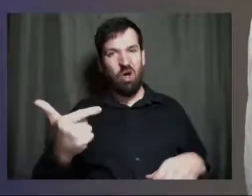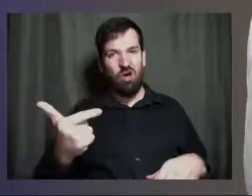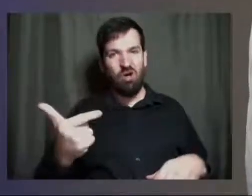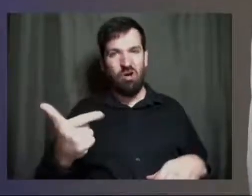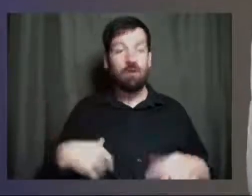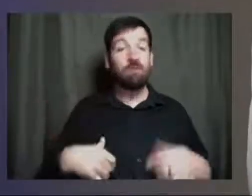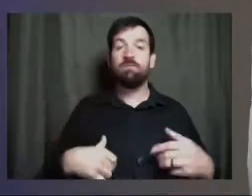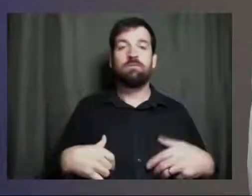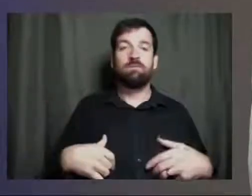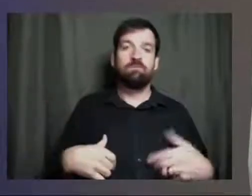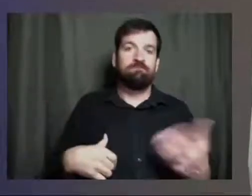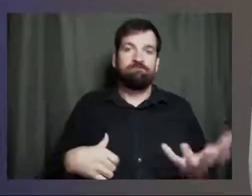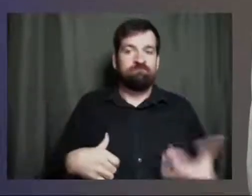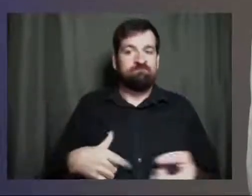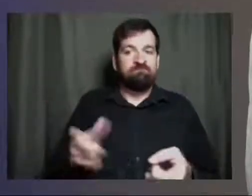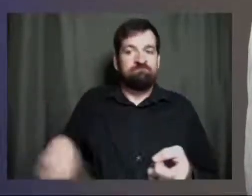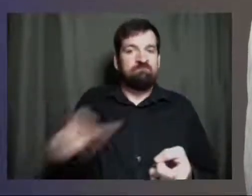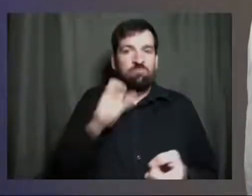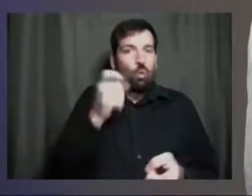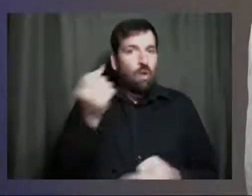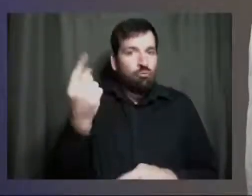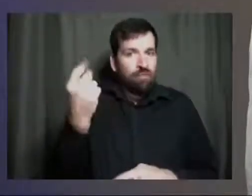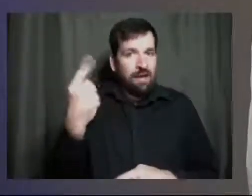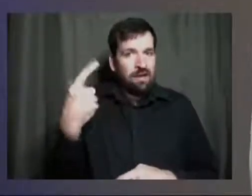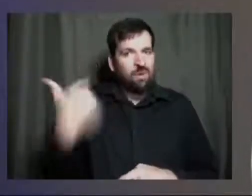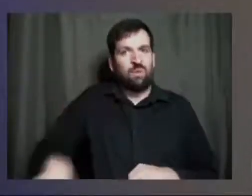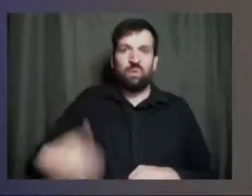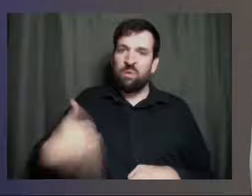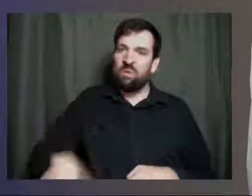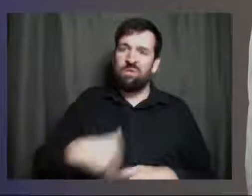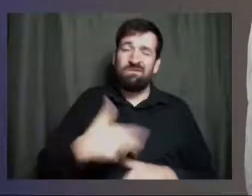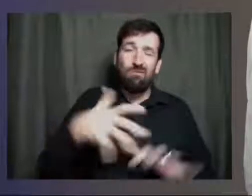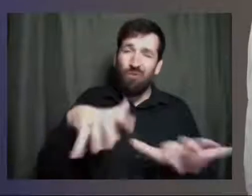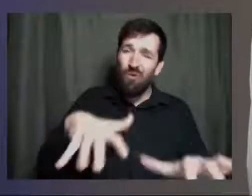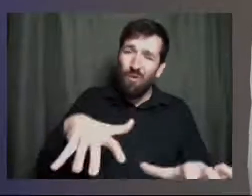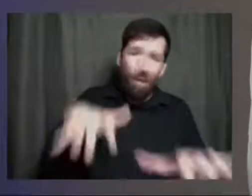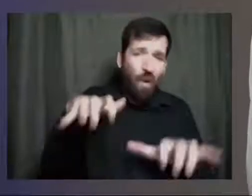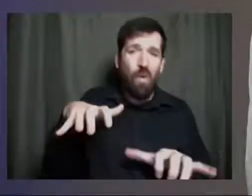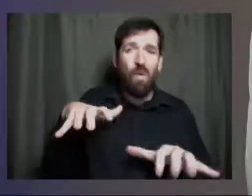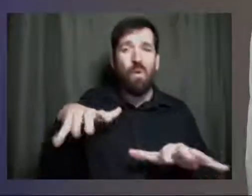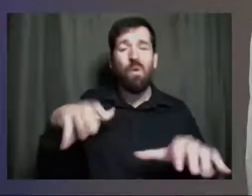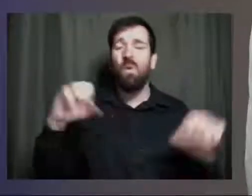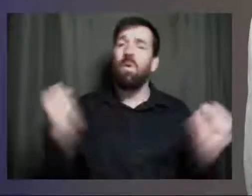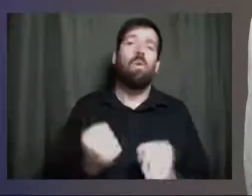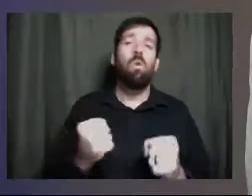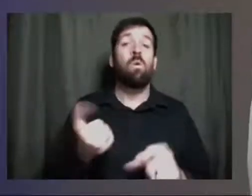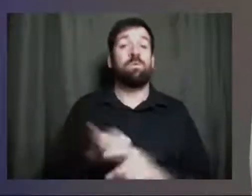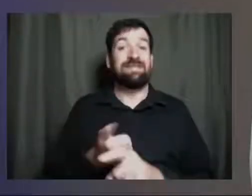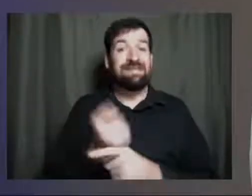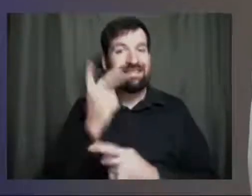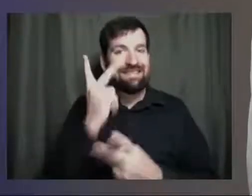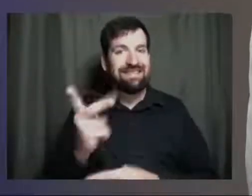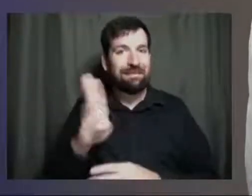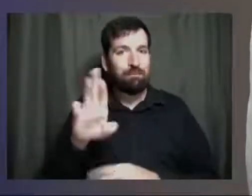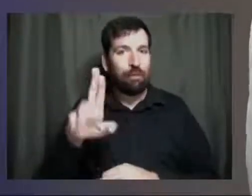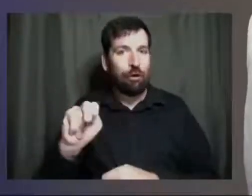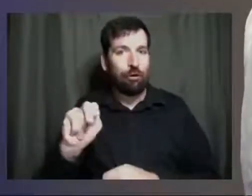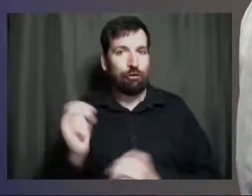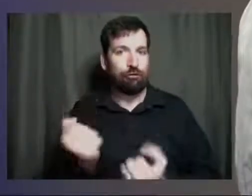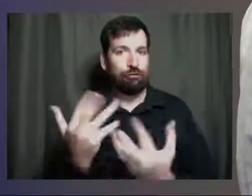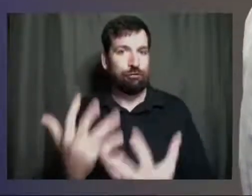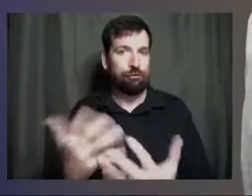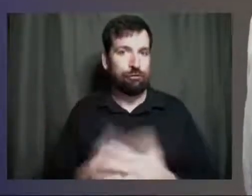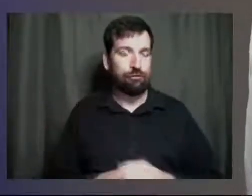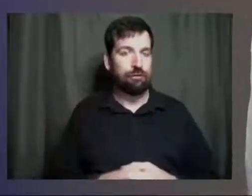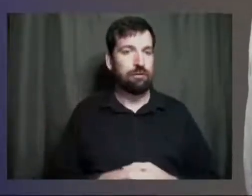how really cold it is, and we see burns from that. And there's always concerns anytime